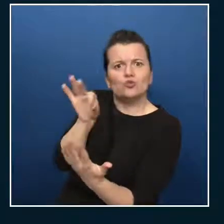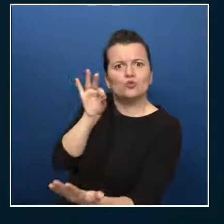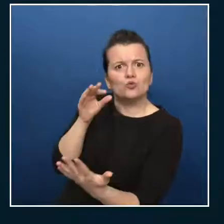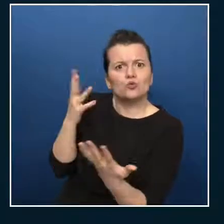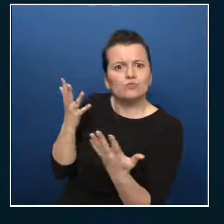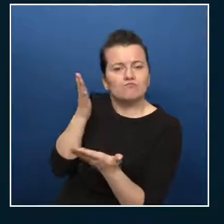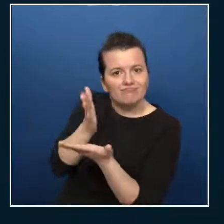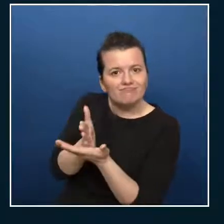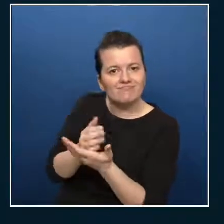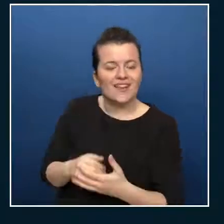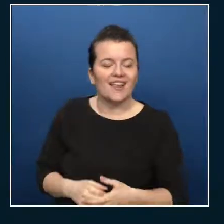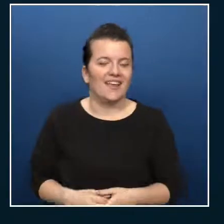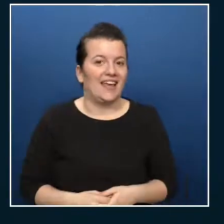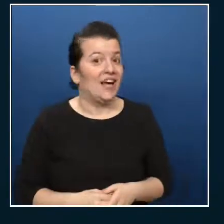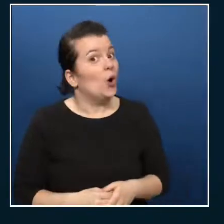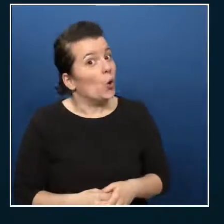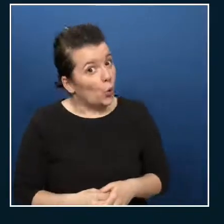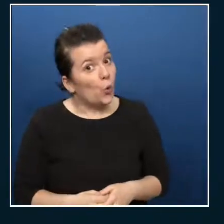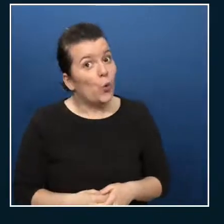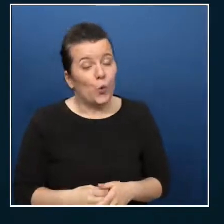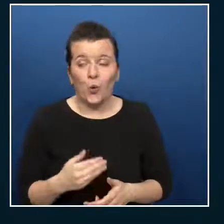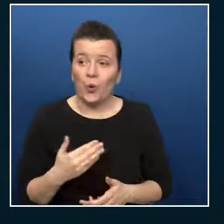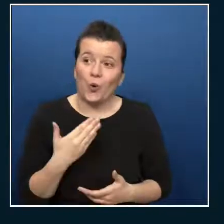Good questions. I think